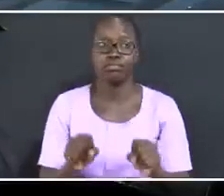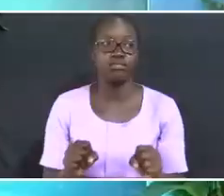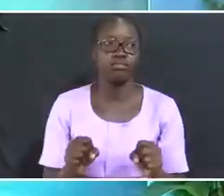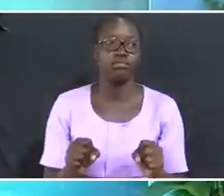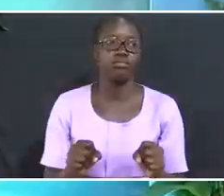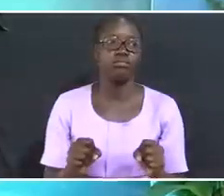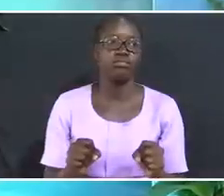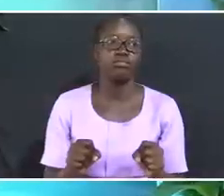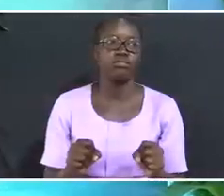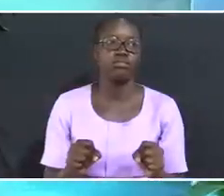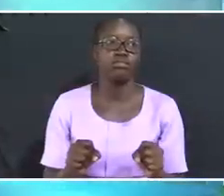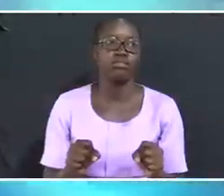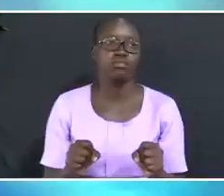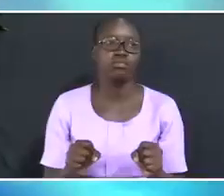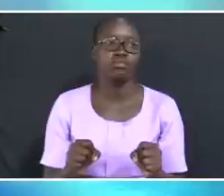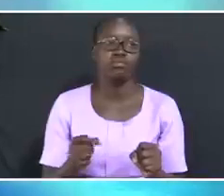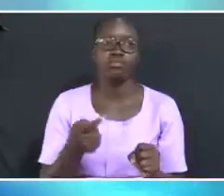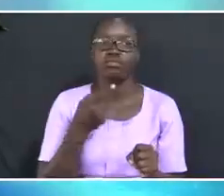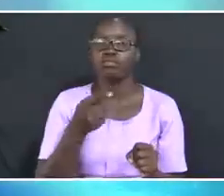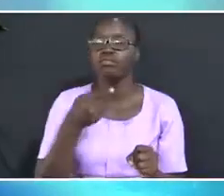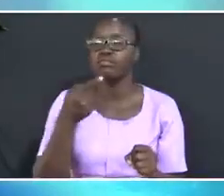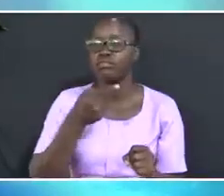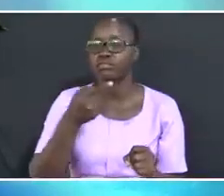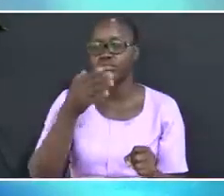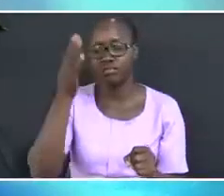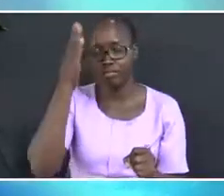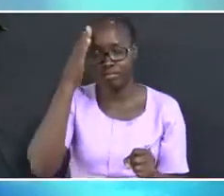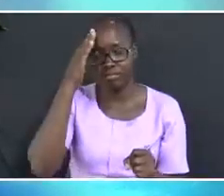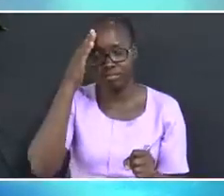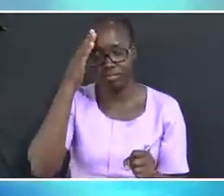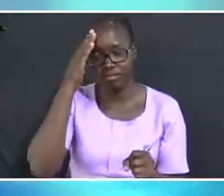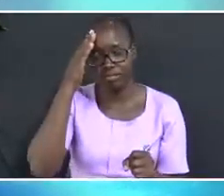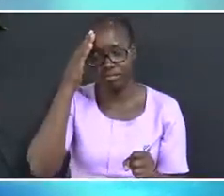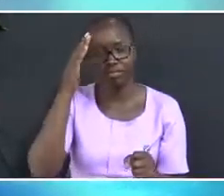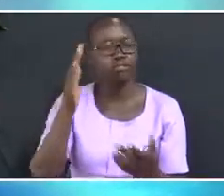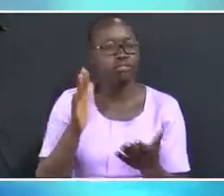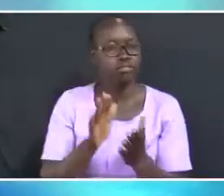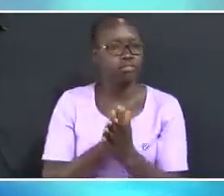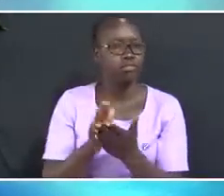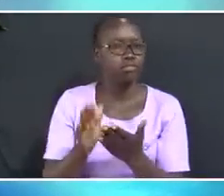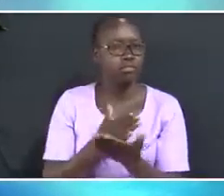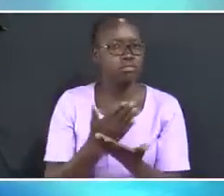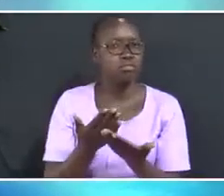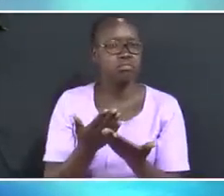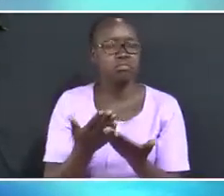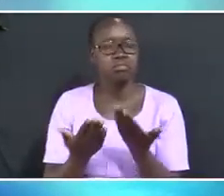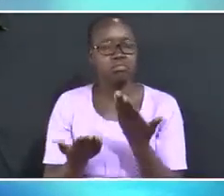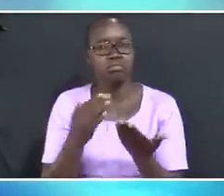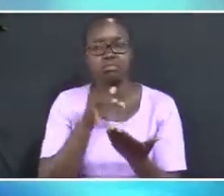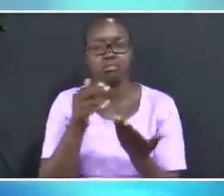And God tells us, I know certain infringements you may not handle.